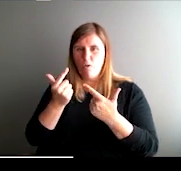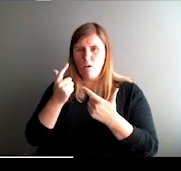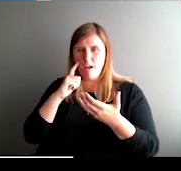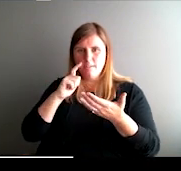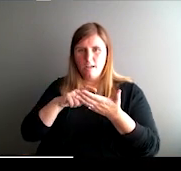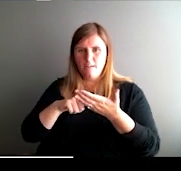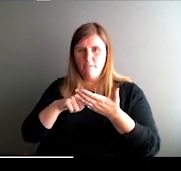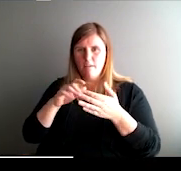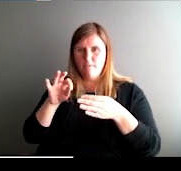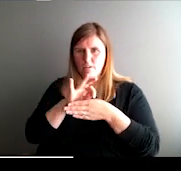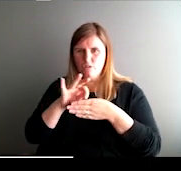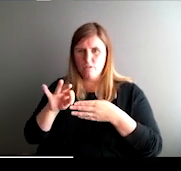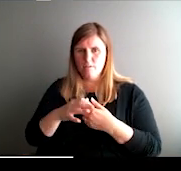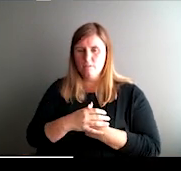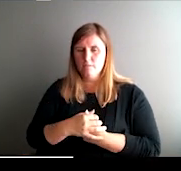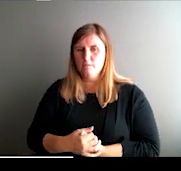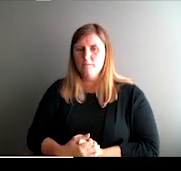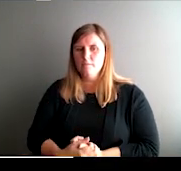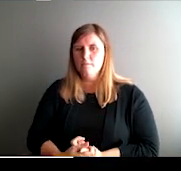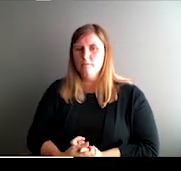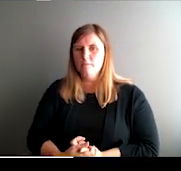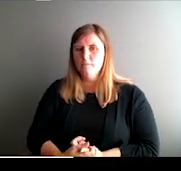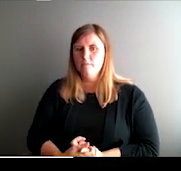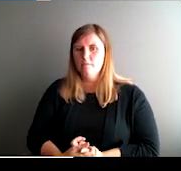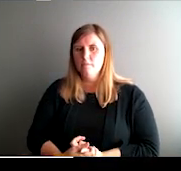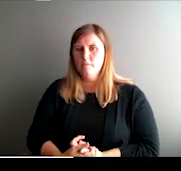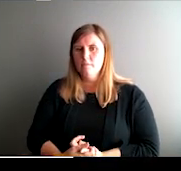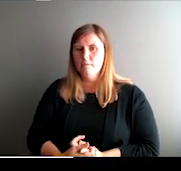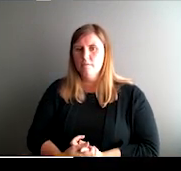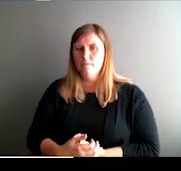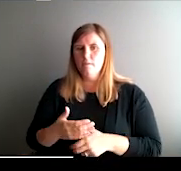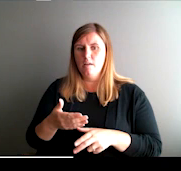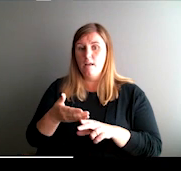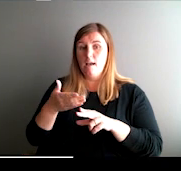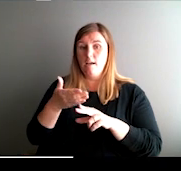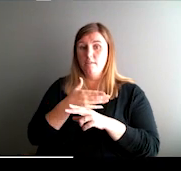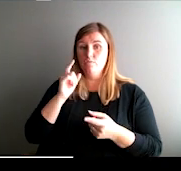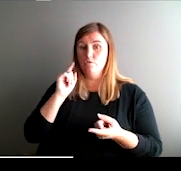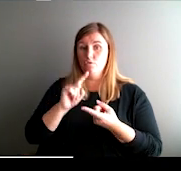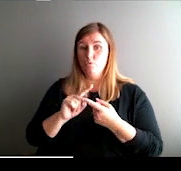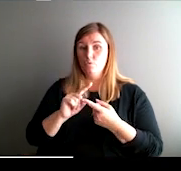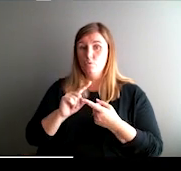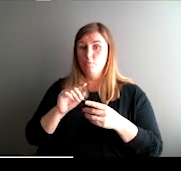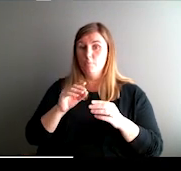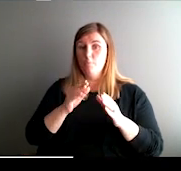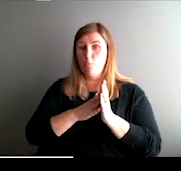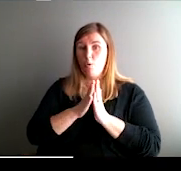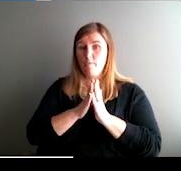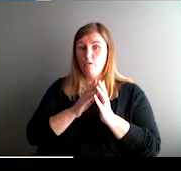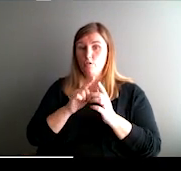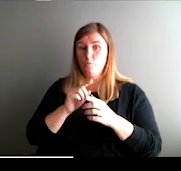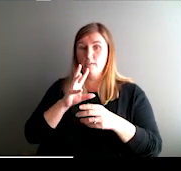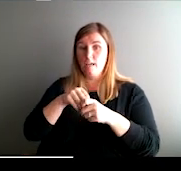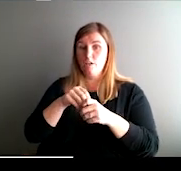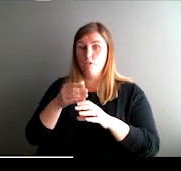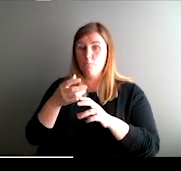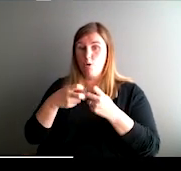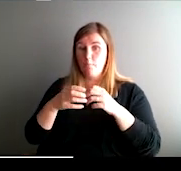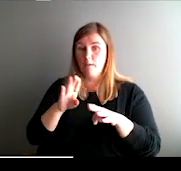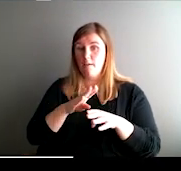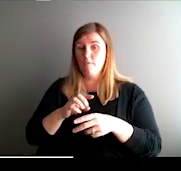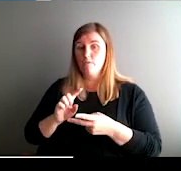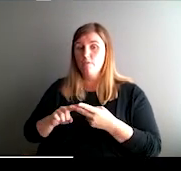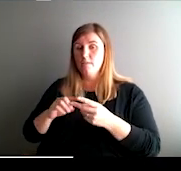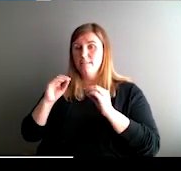identified functions of problematic behavior. Antecedents that reduce motivation to engage in problem behavior, teaching a